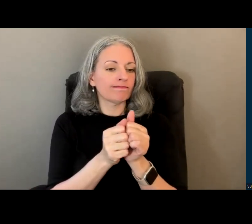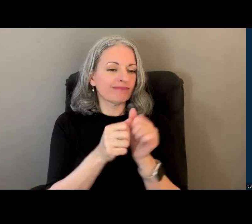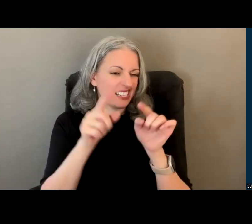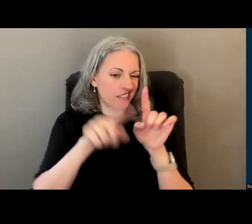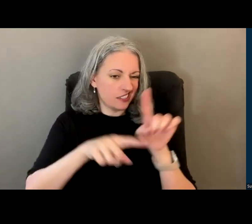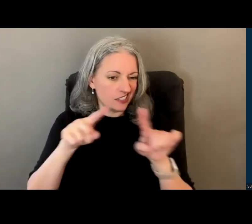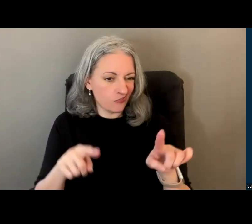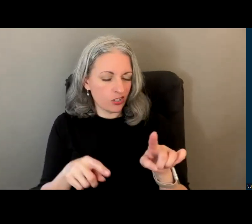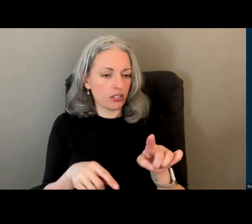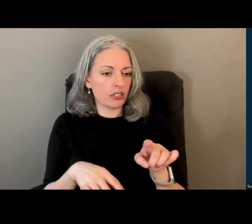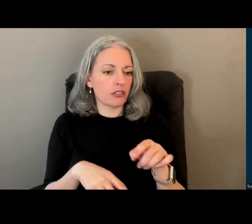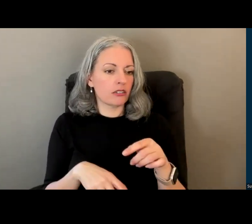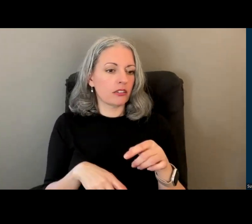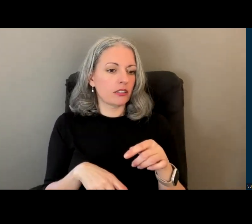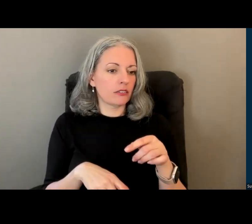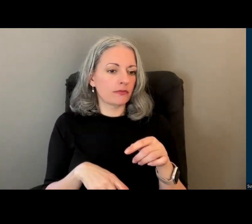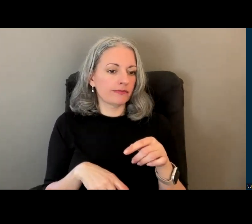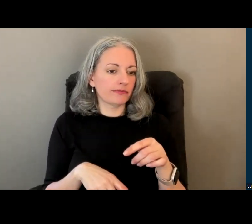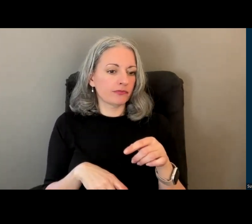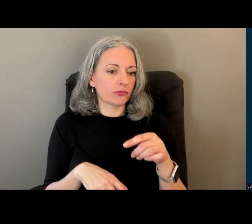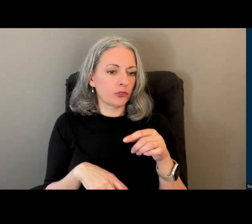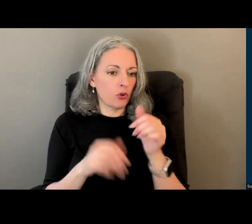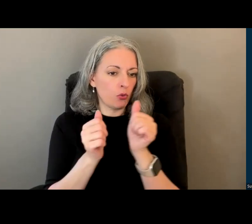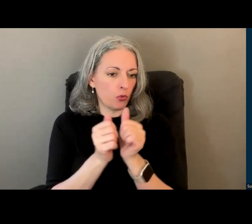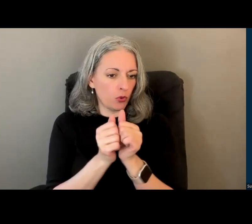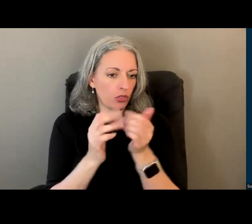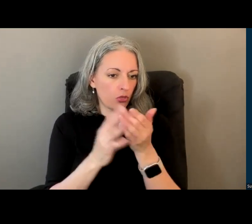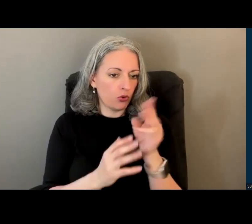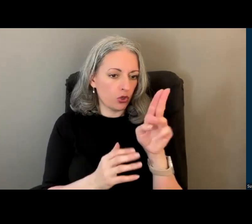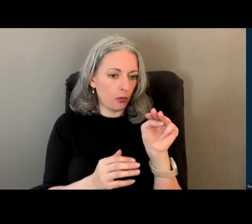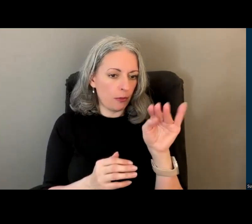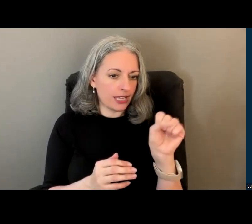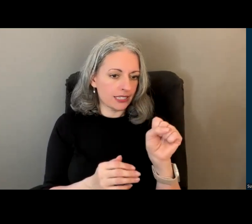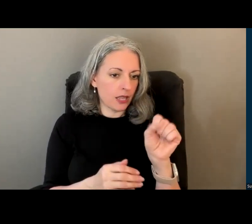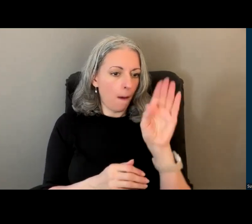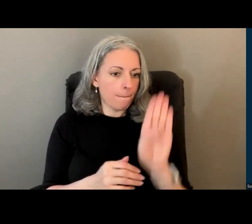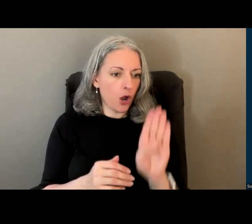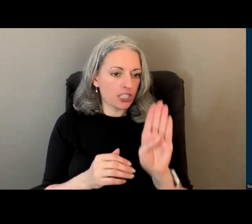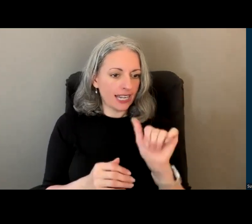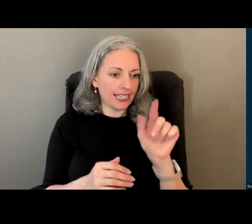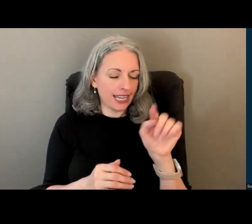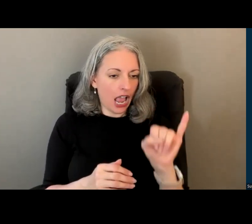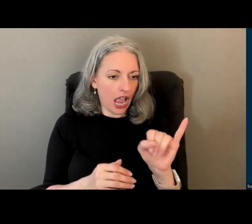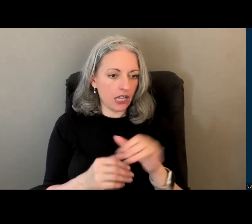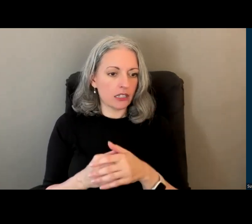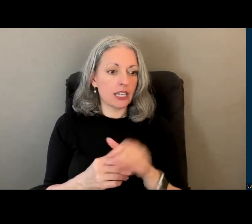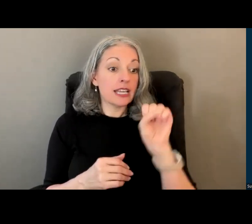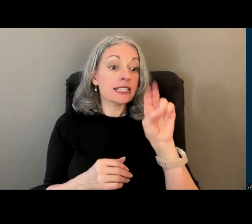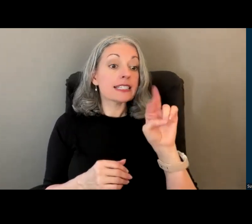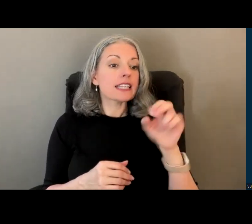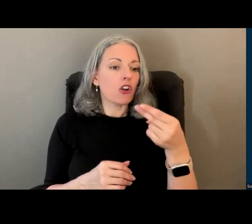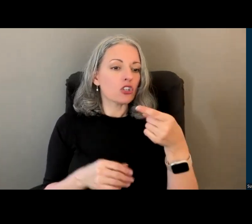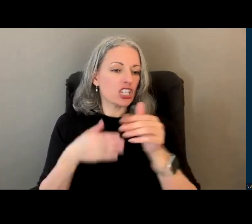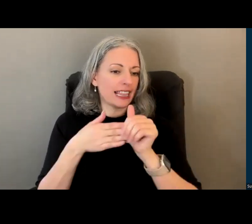this effort, led by UMass Boston and ATI. Sarah Steenhausen, who's on this call now, is leading that